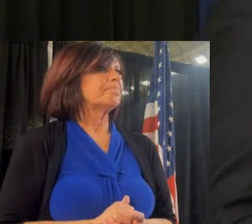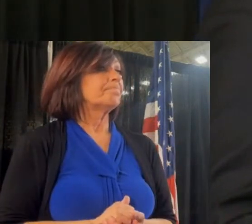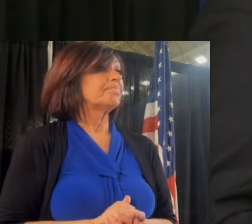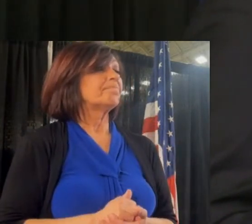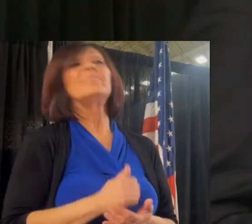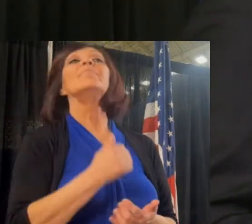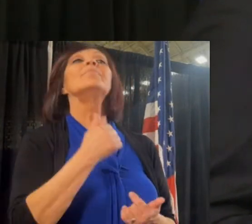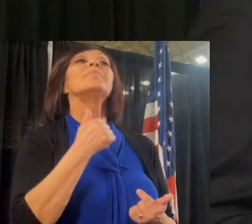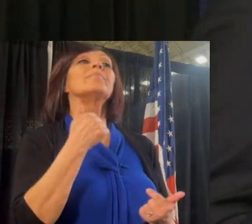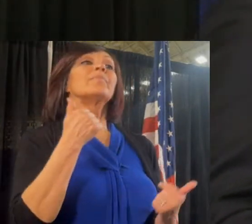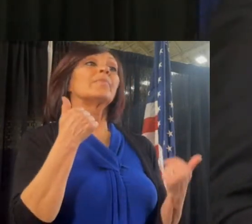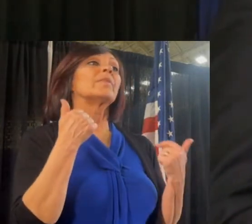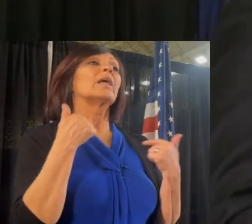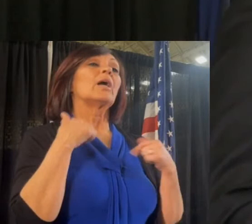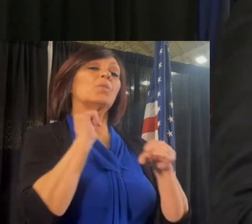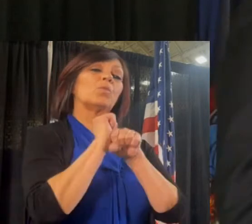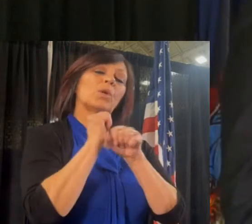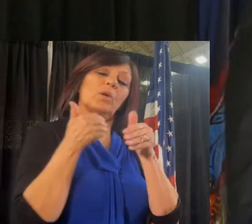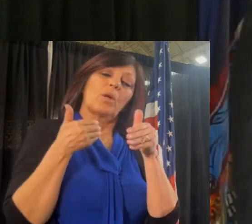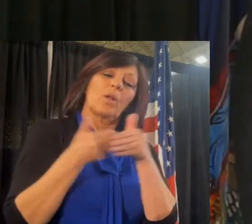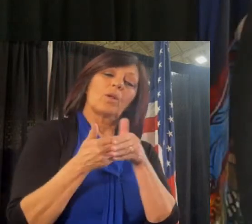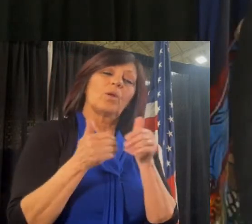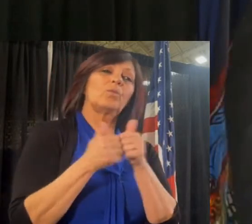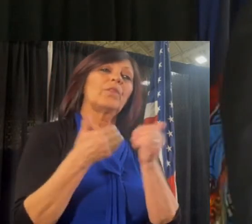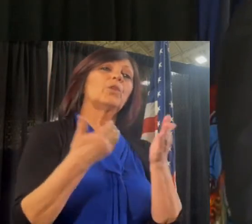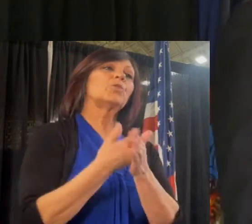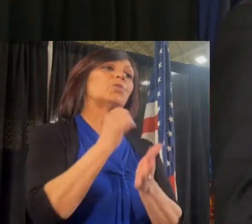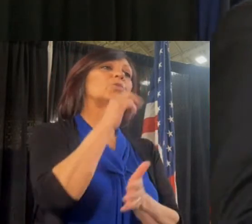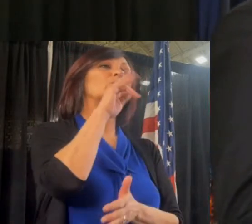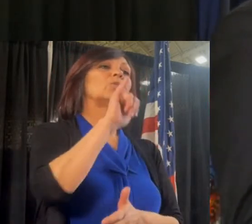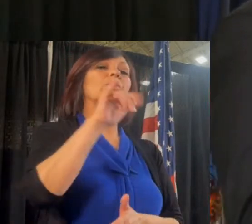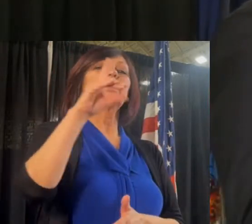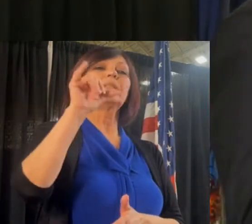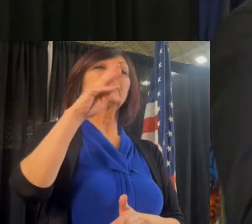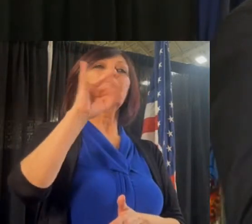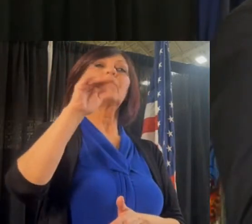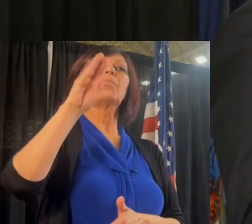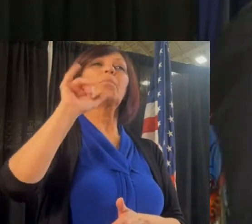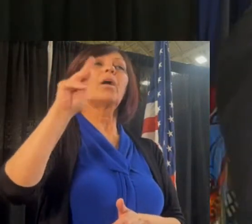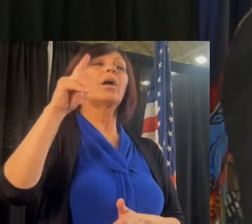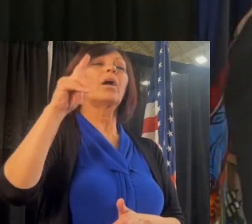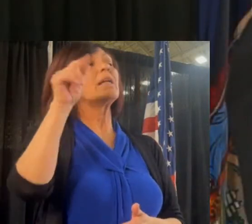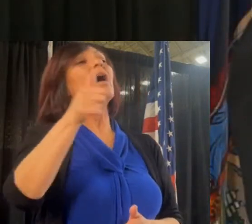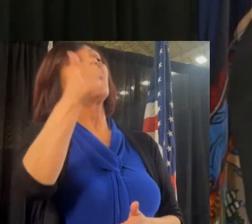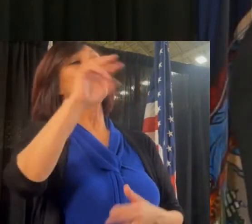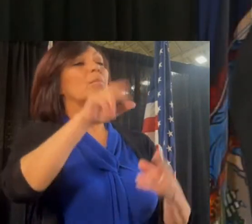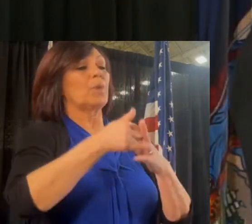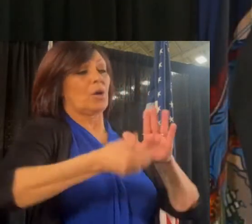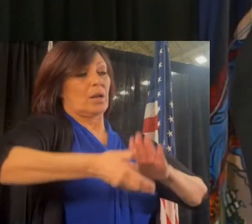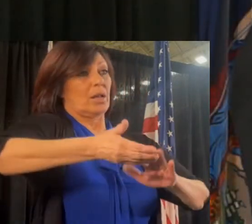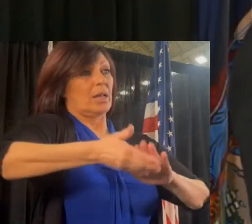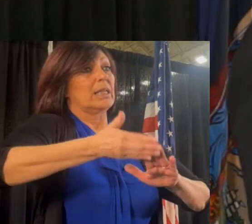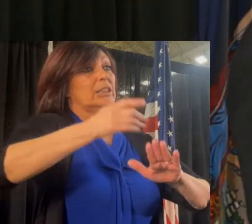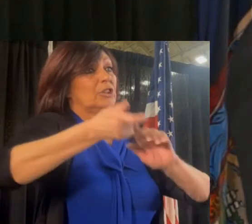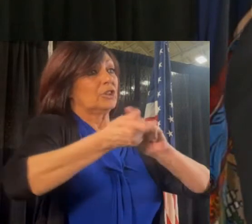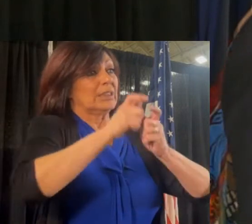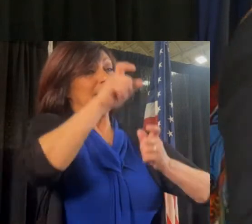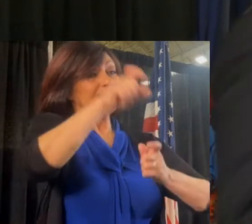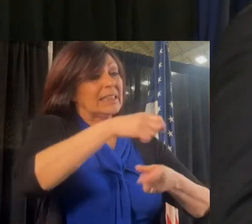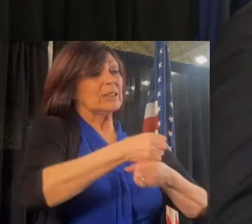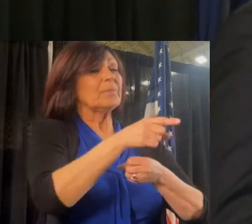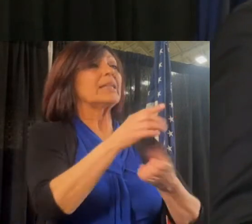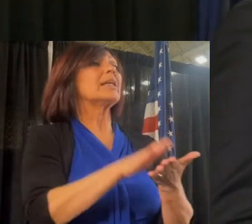I have been working closely with new SUNY Erie President David Balkin and others about the operational changes needed to make the